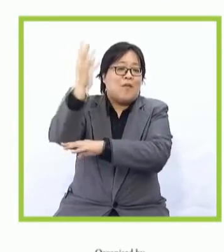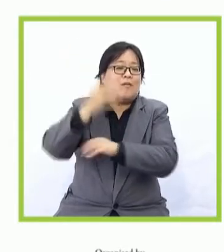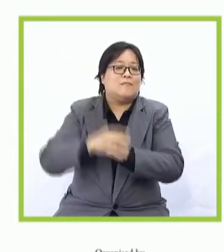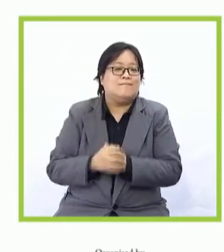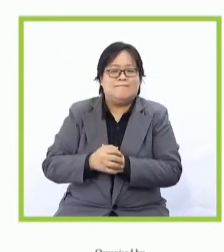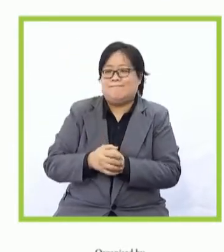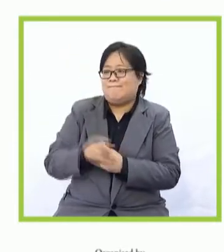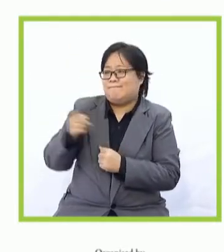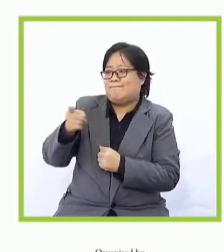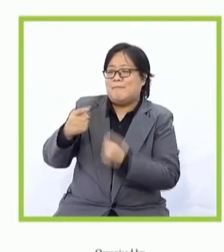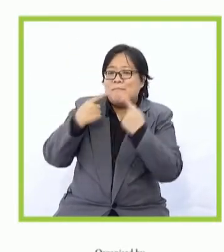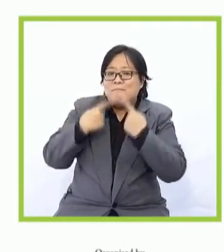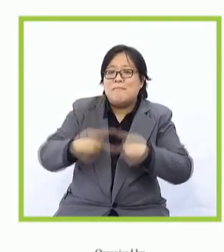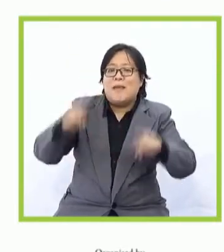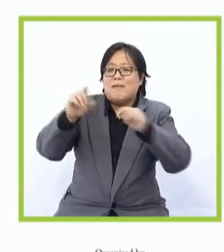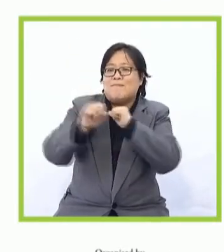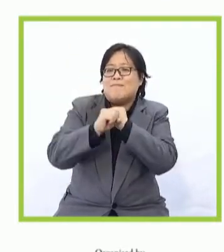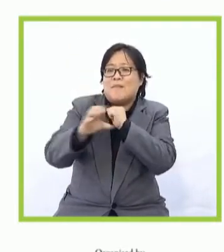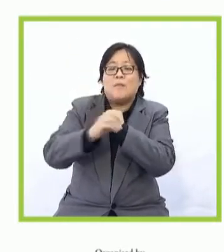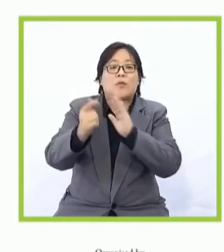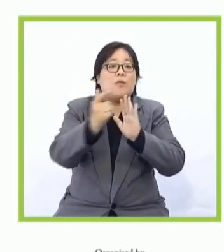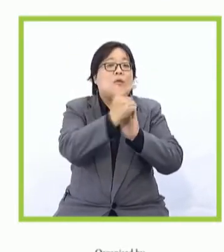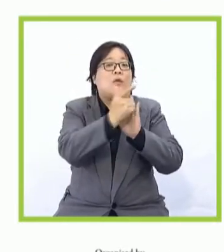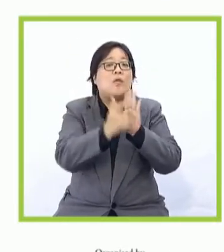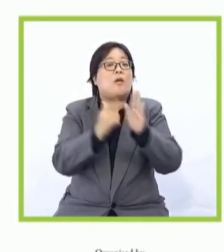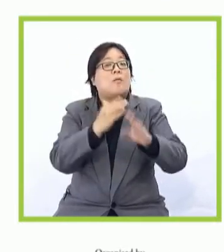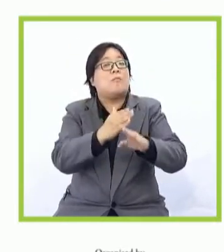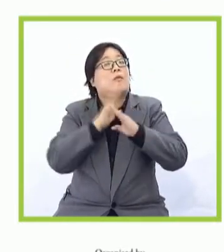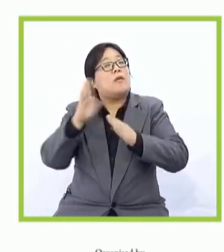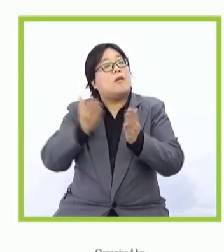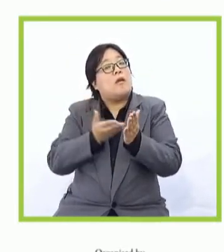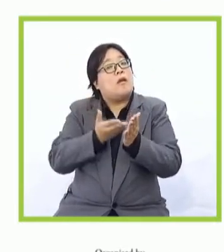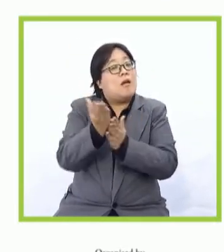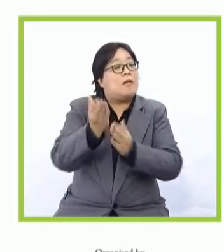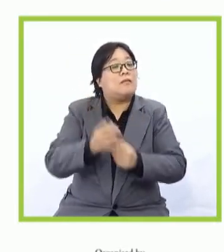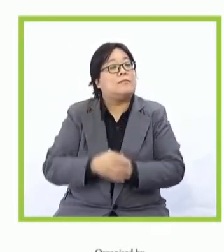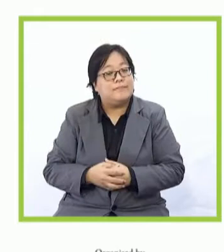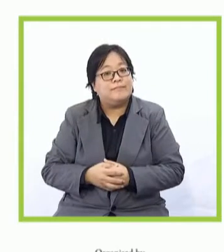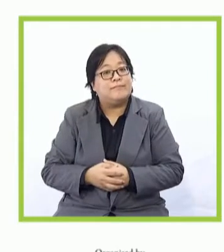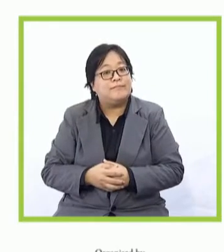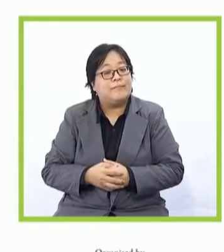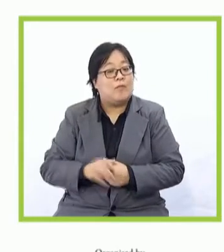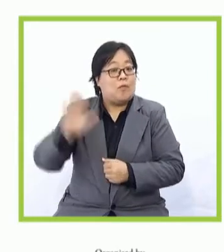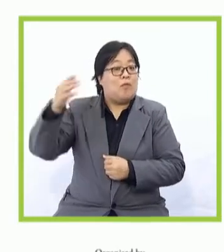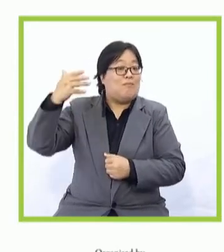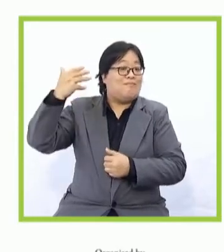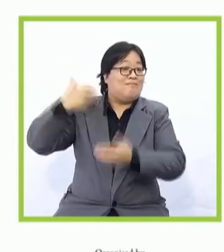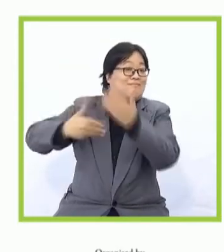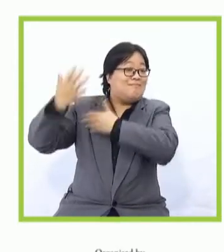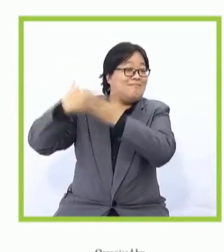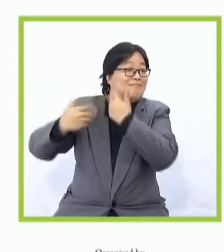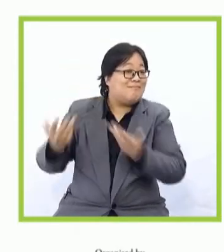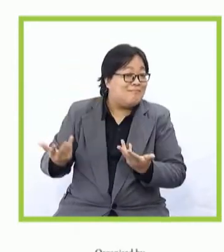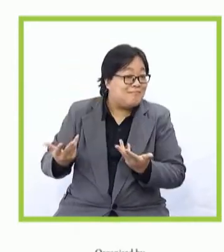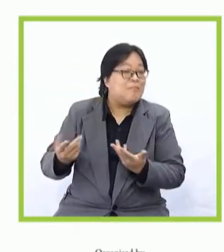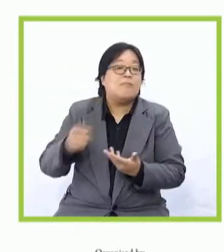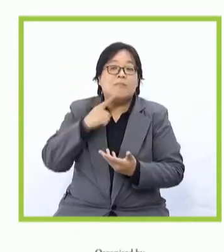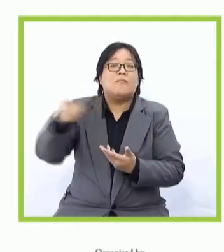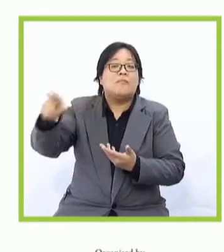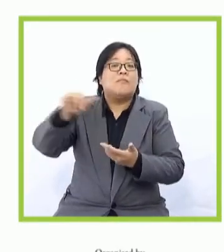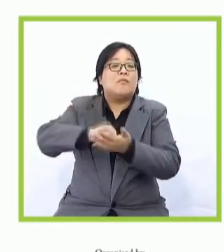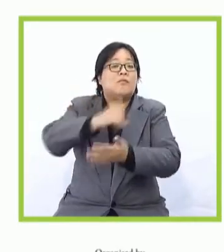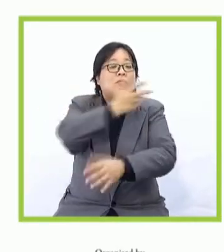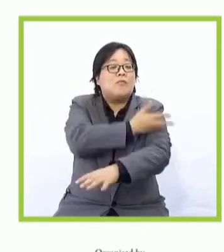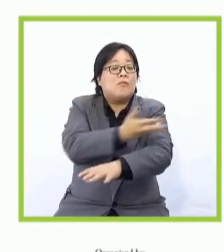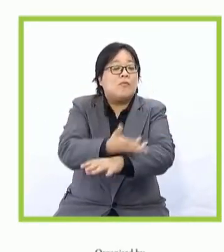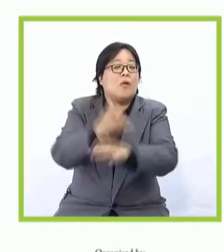they had successfully campaigned for a law that protects their right to do so. Their history was that they were the descendants of people who'd